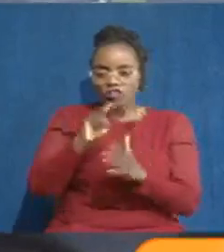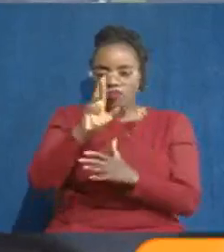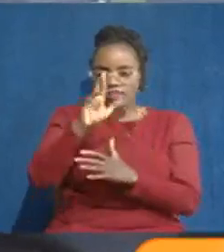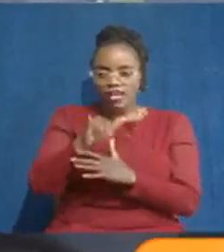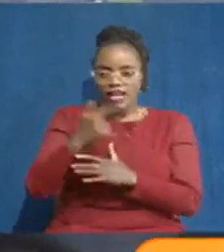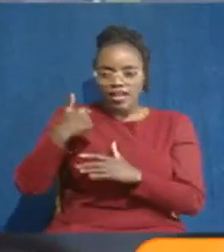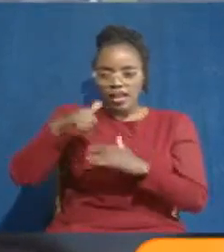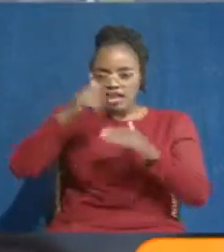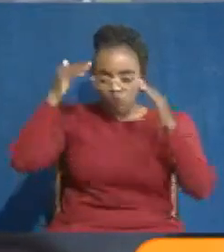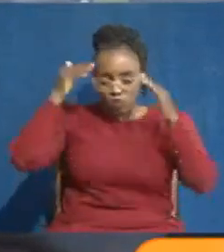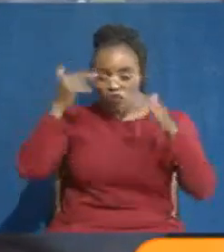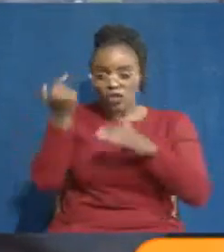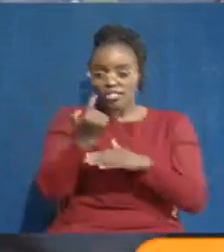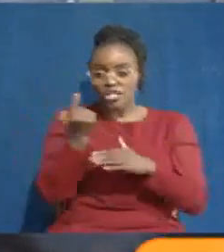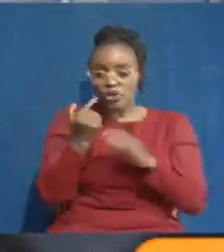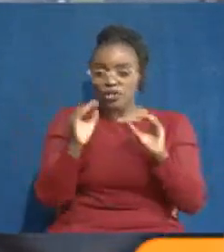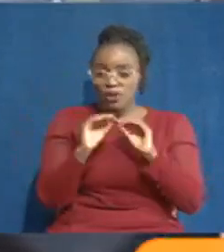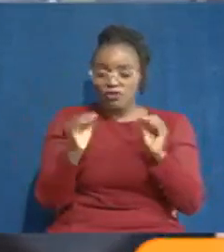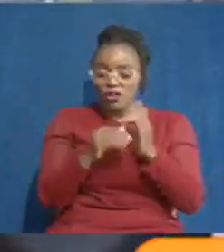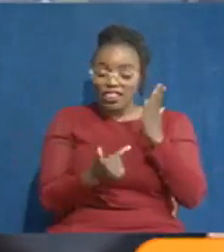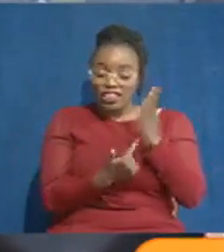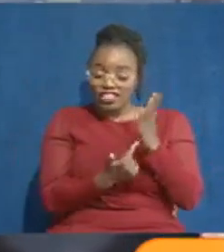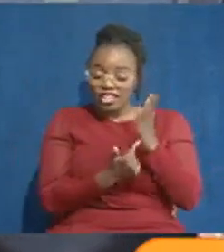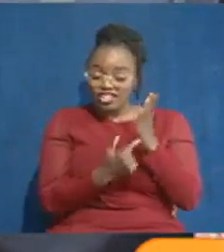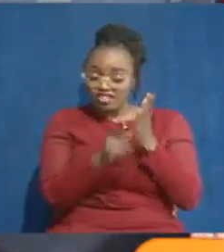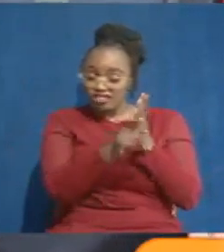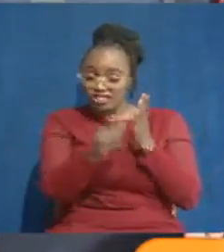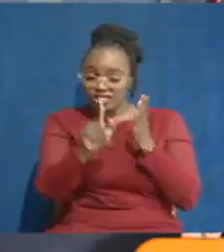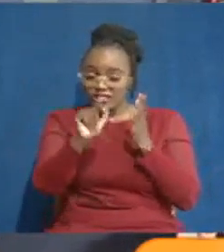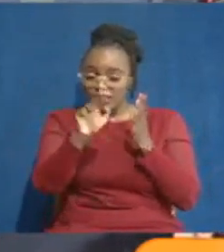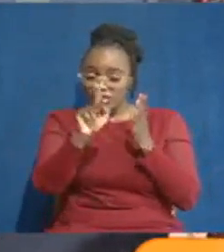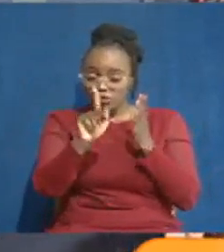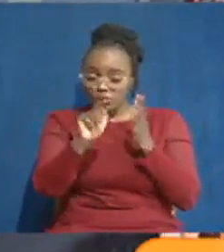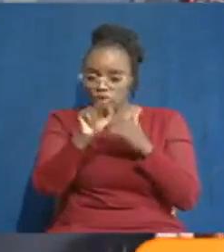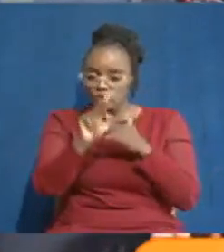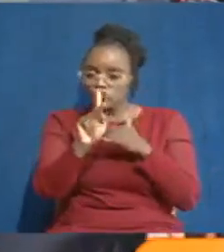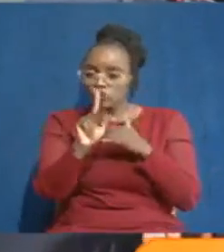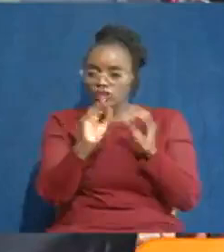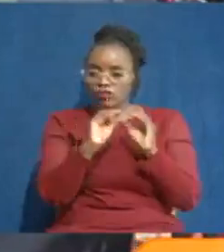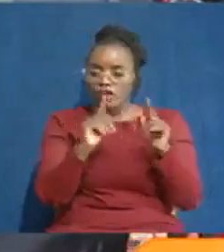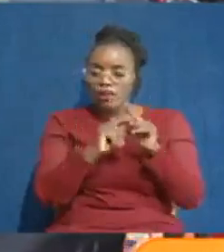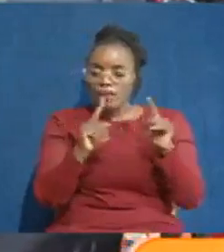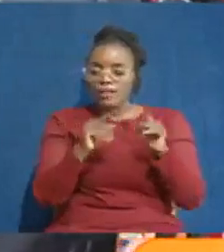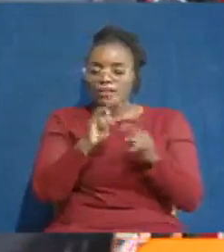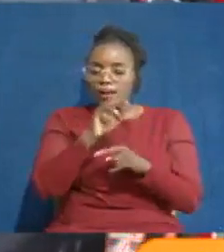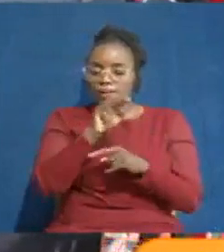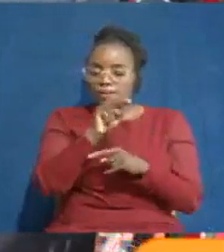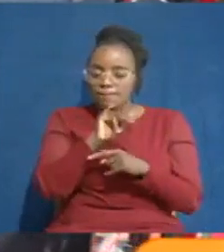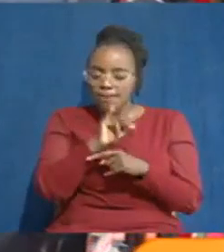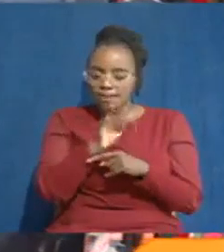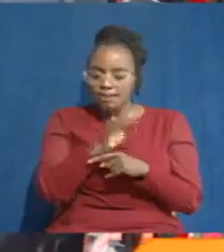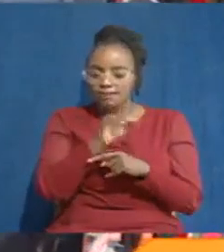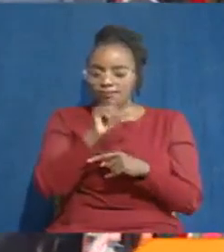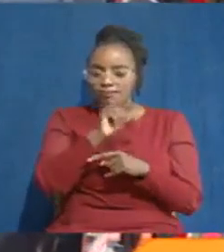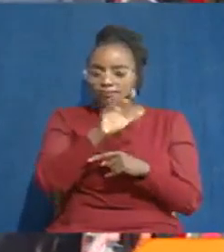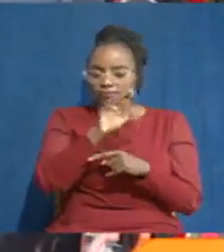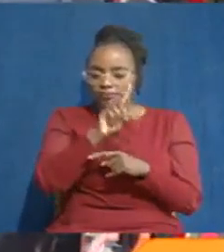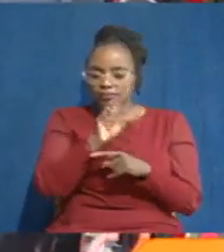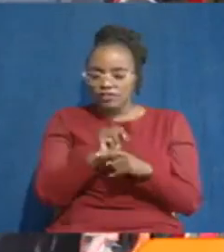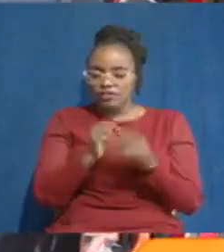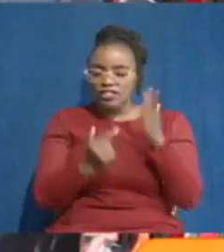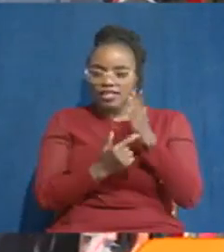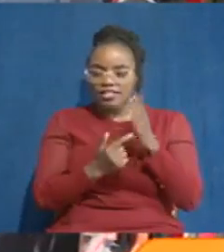only looking at charging them, but we are also trying to create mini-grids. So we can be able,